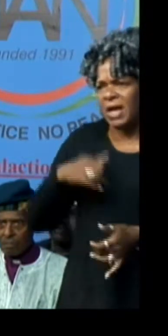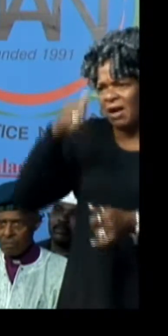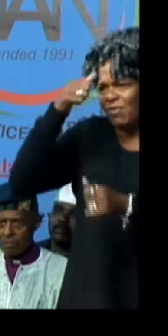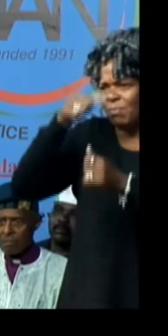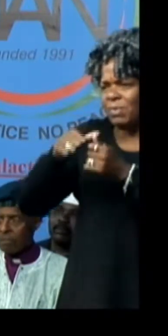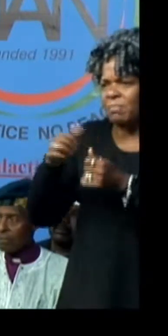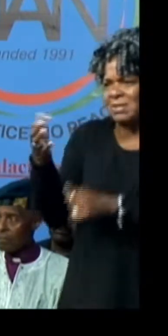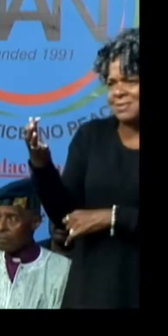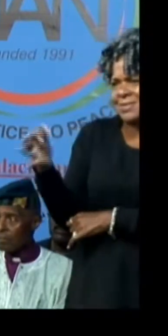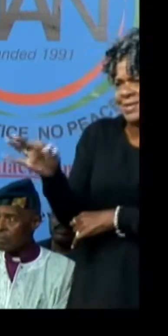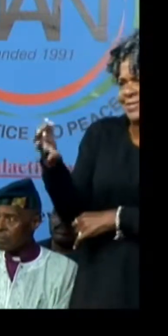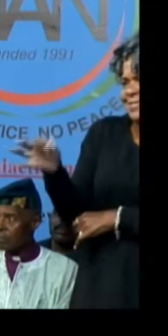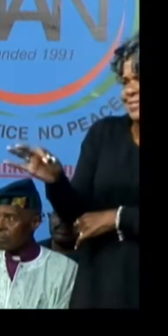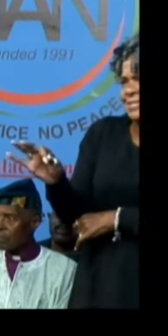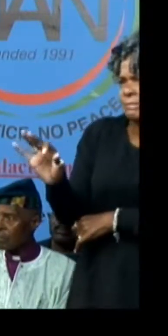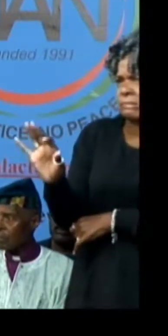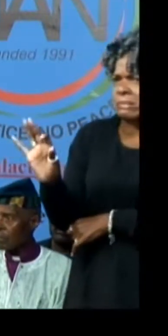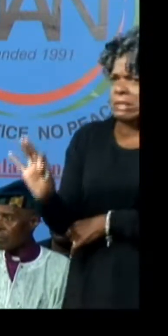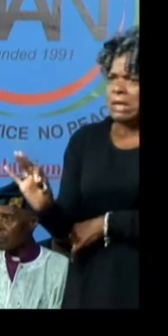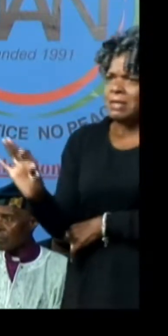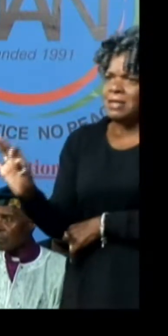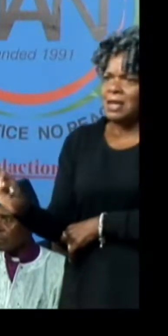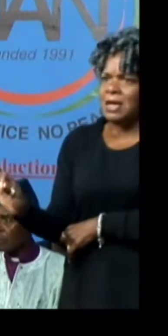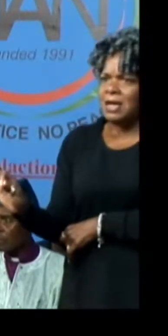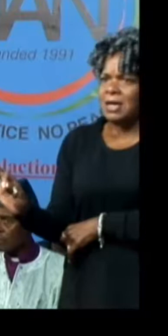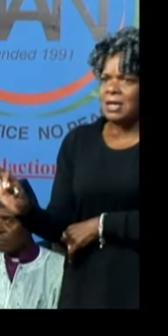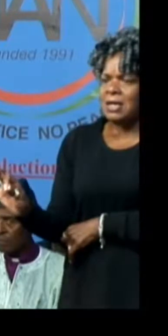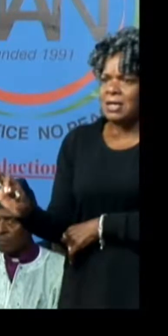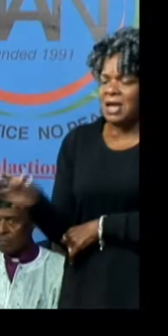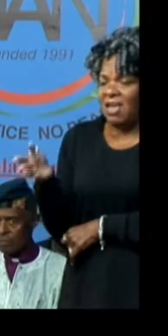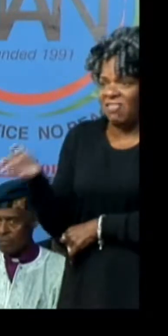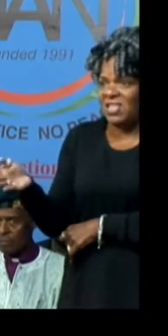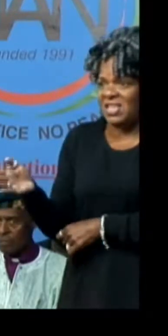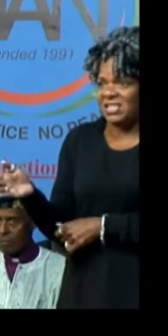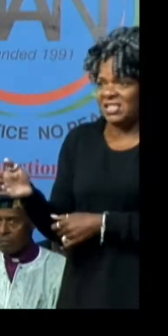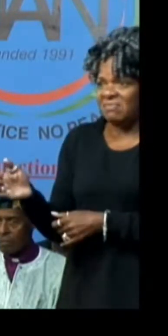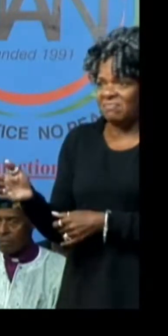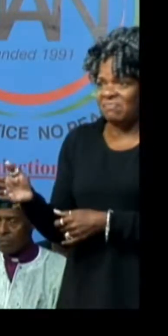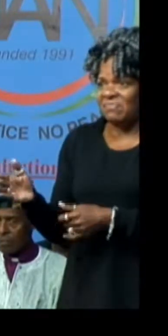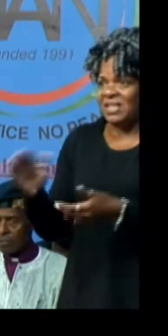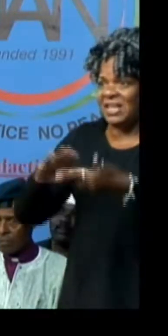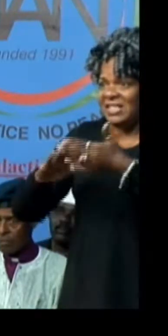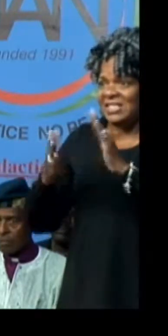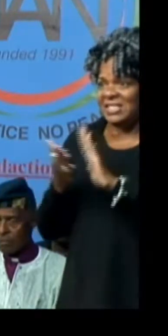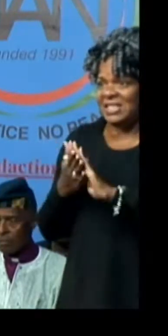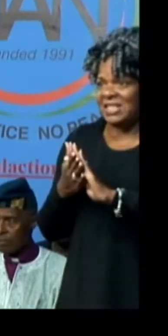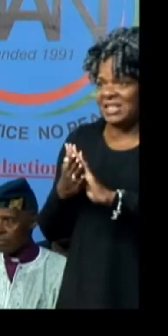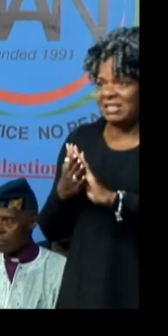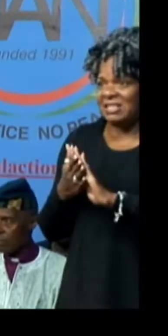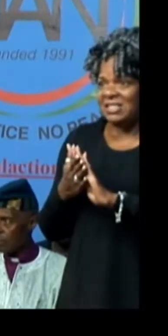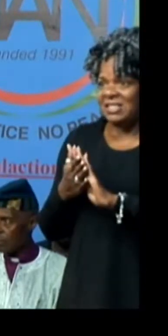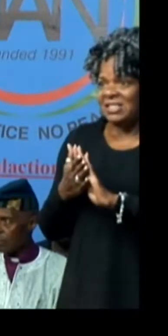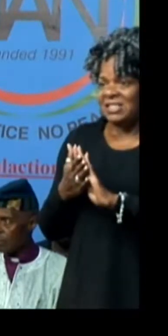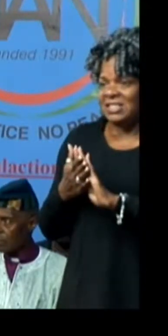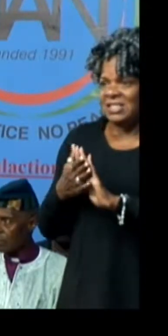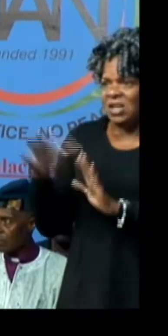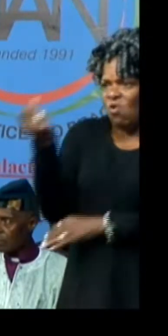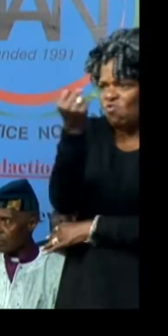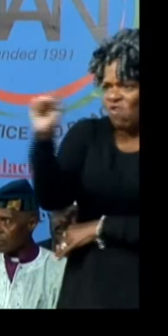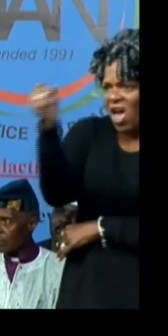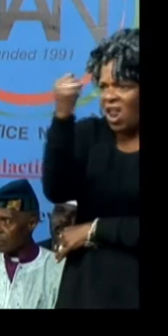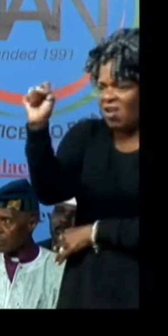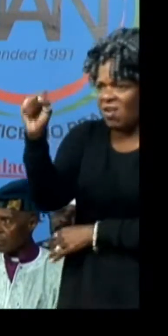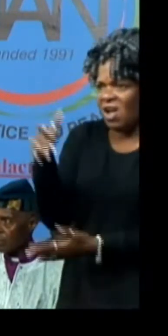when we had all as a city stood against police misconduct and for 13 days went